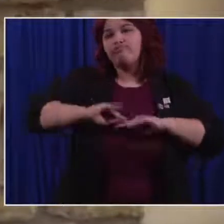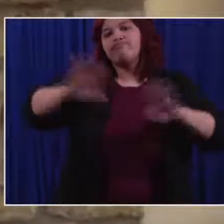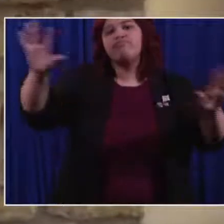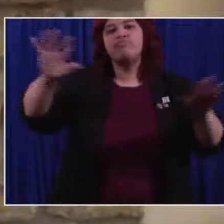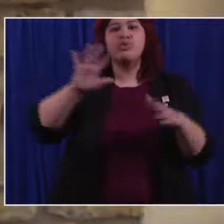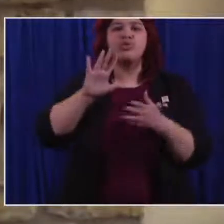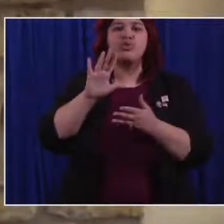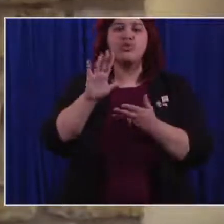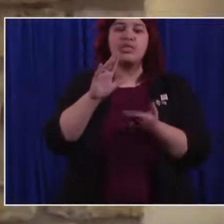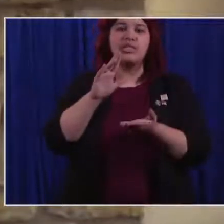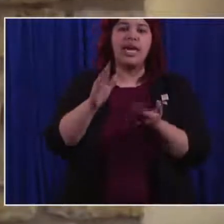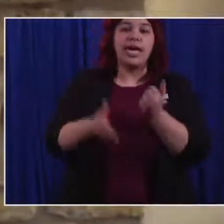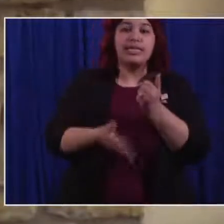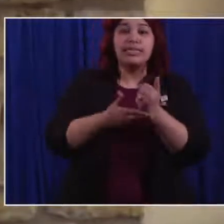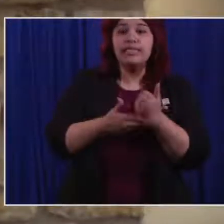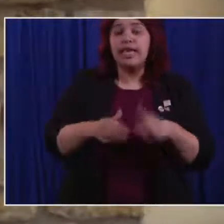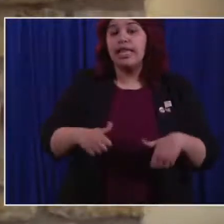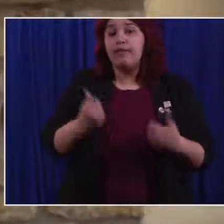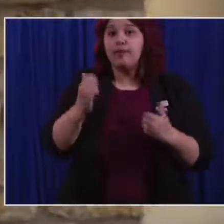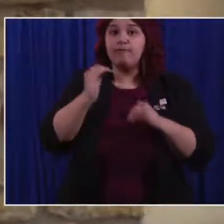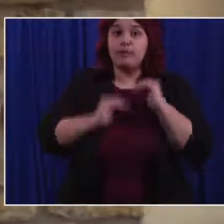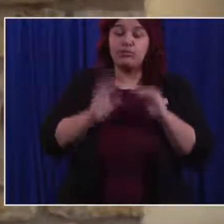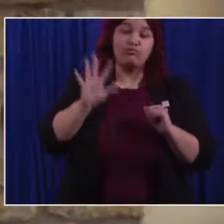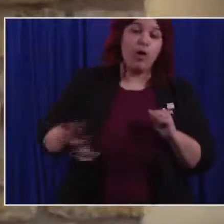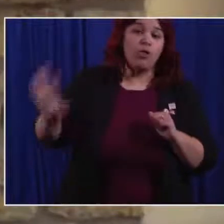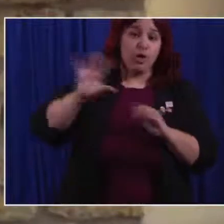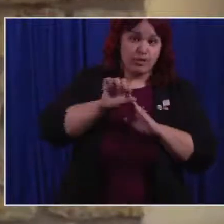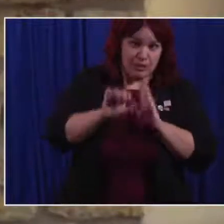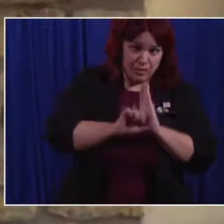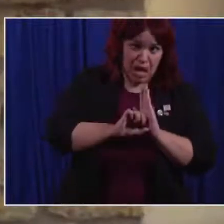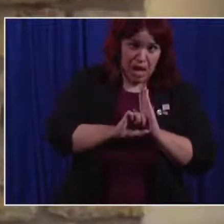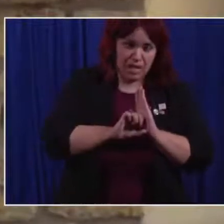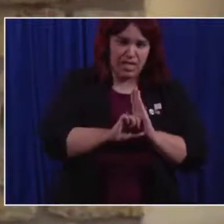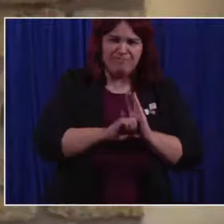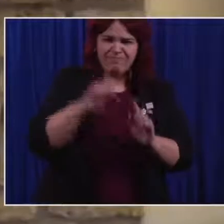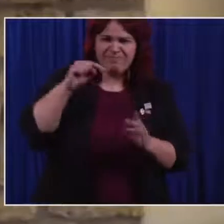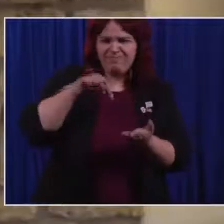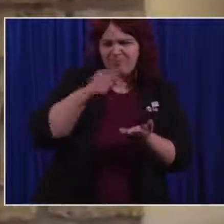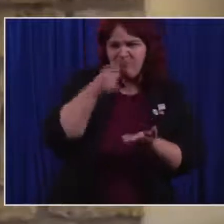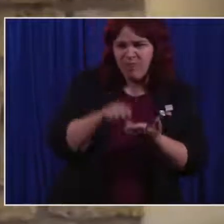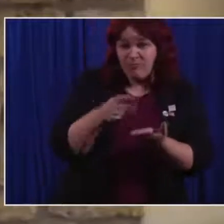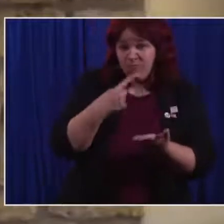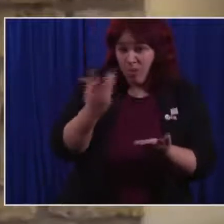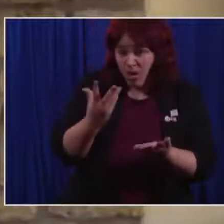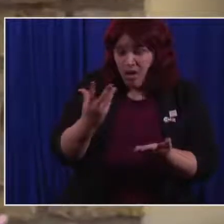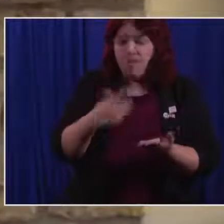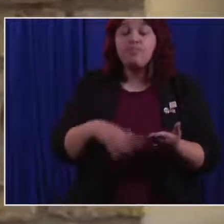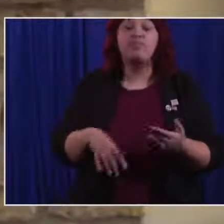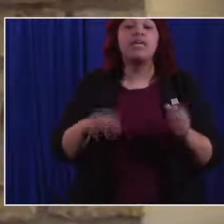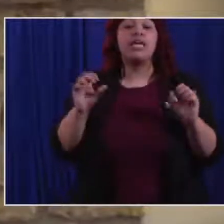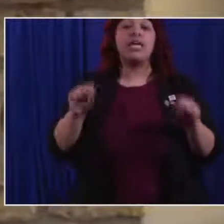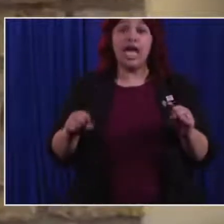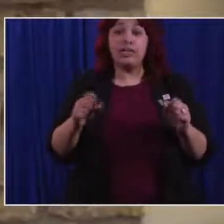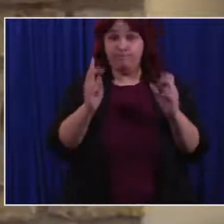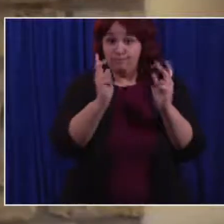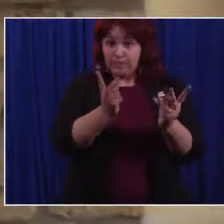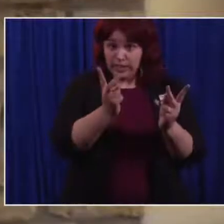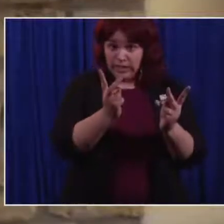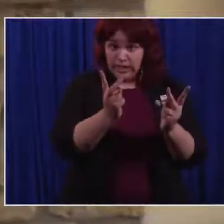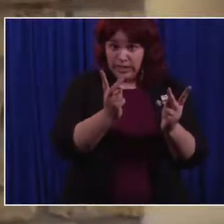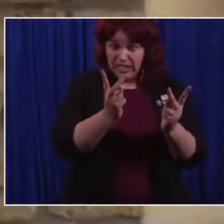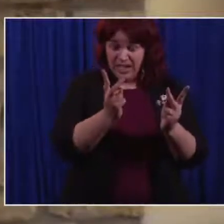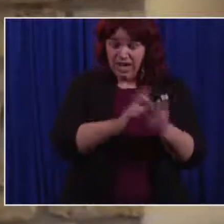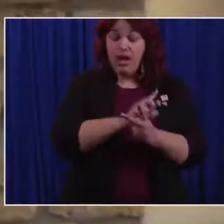the state, telling them that not only can they have visitation, but the visitation can actually be in that resident's